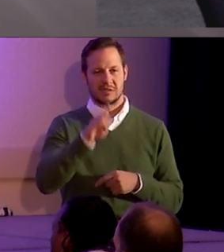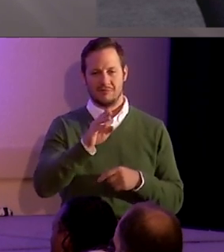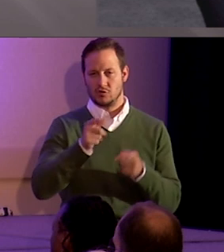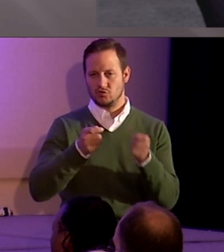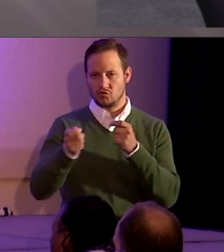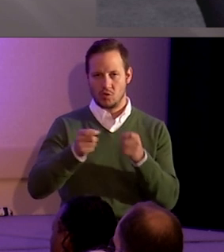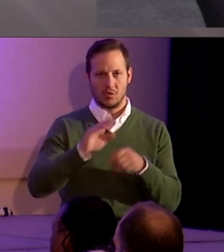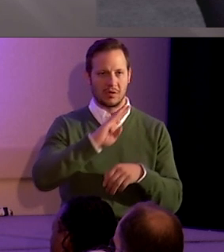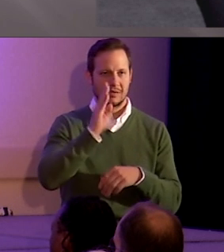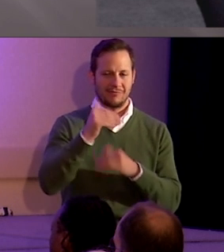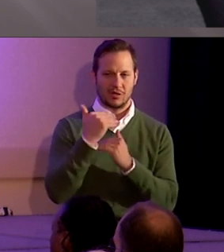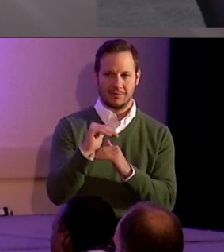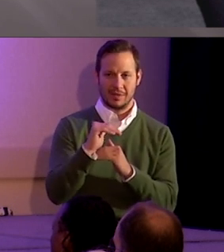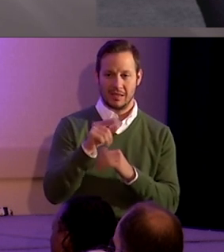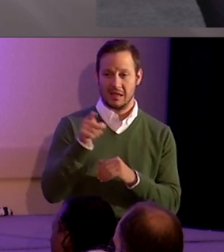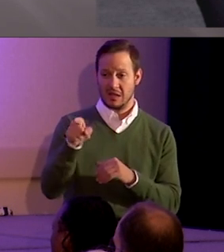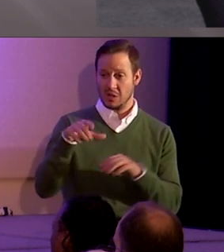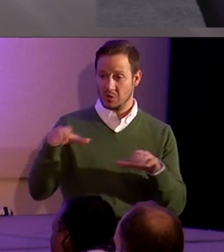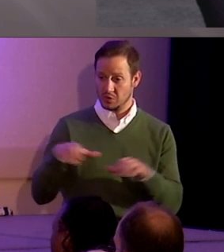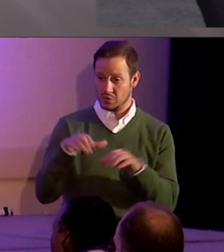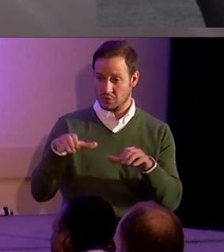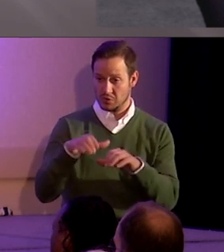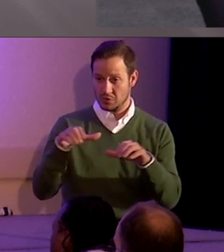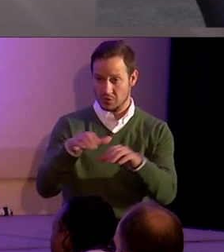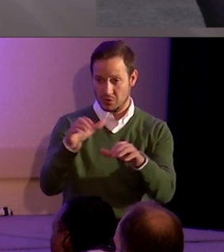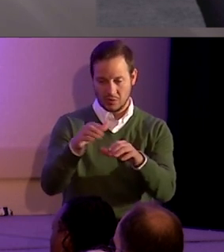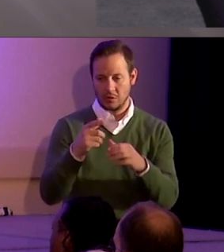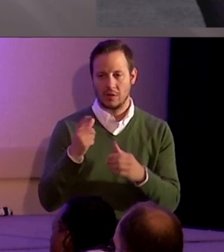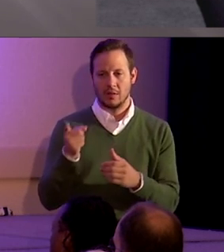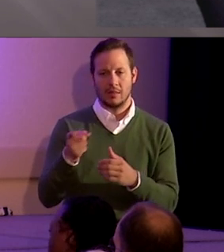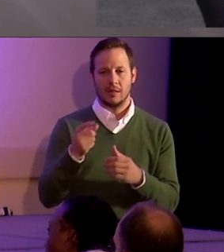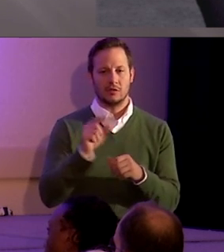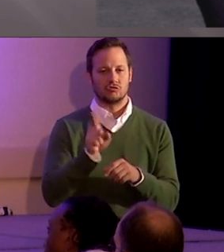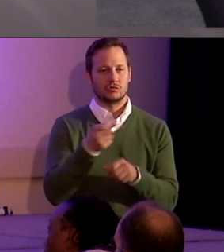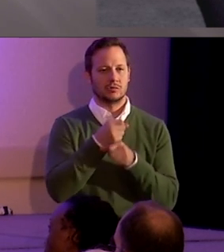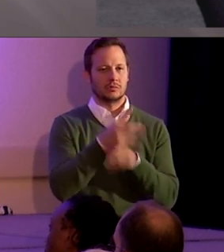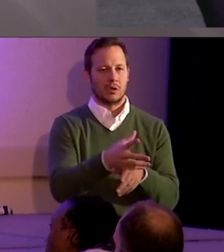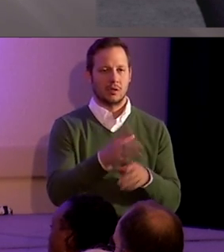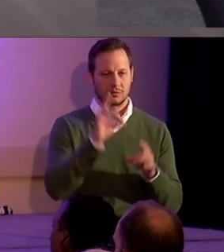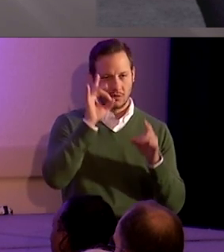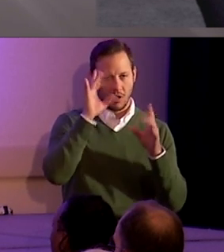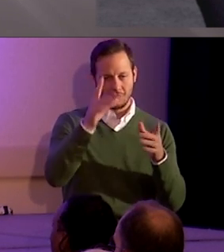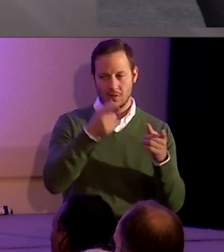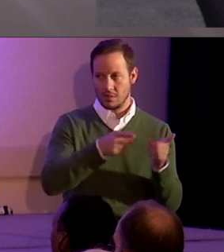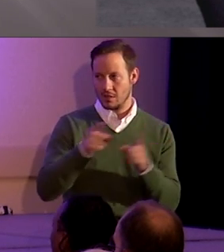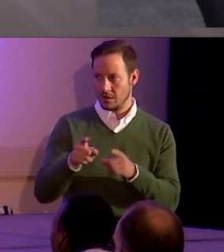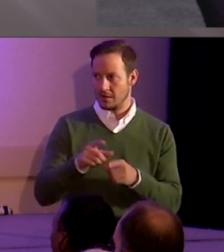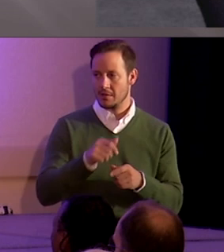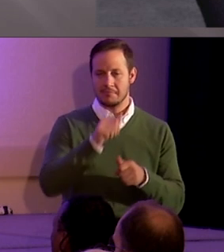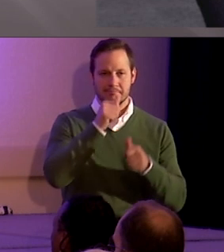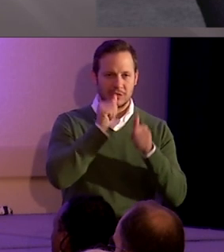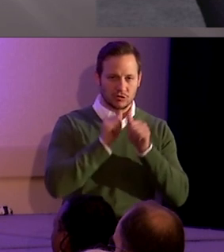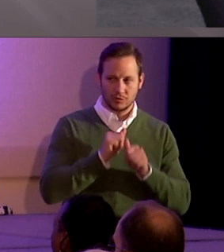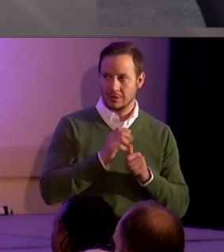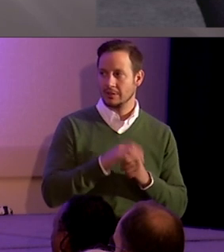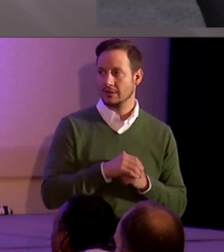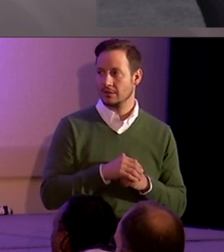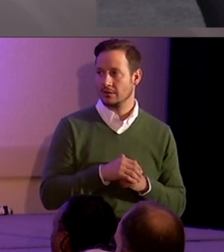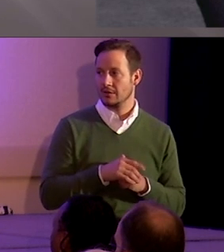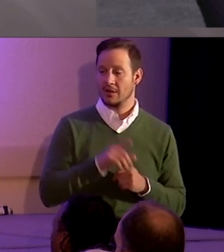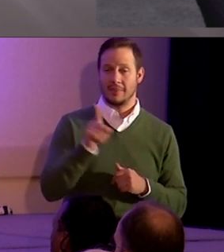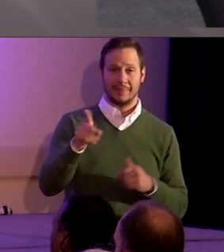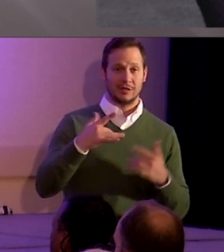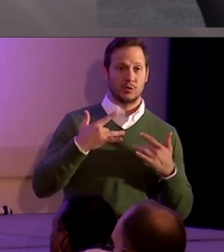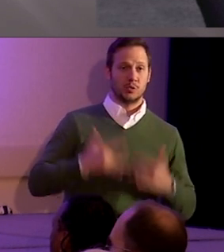controlled. With every move, it brings abominations and miseries. Nude protest is part of the effort to restrain